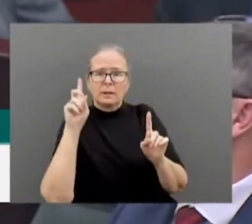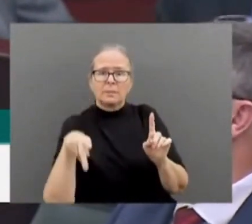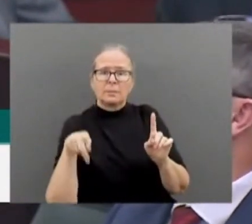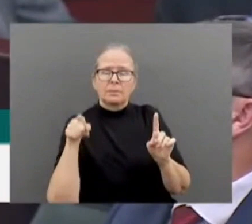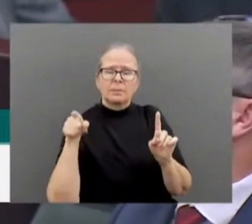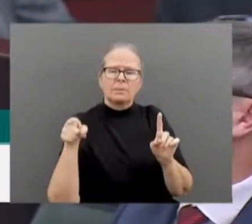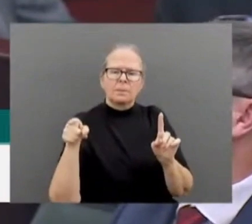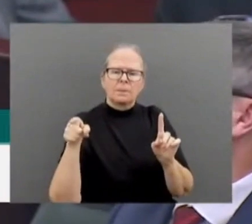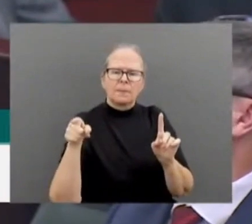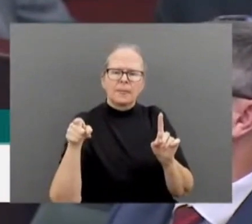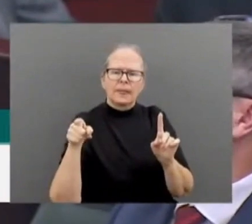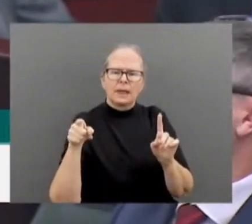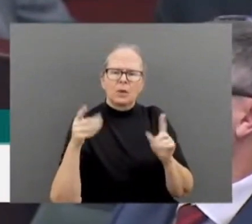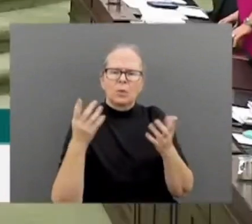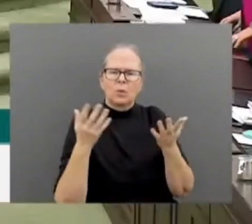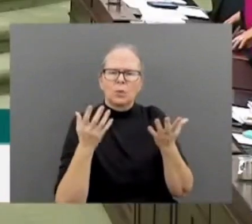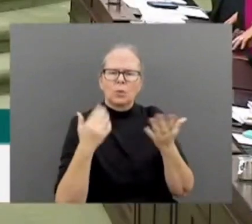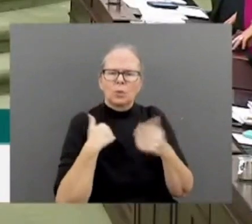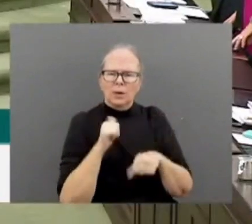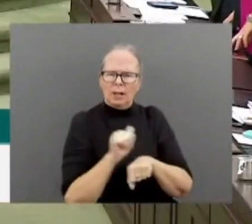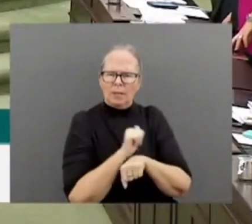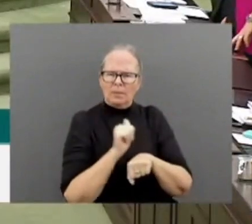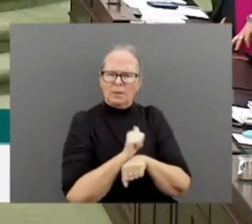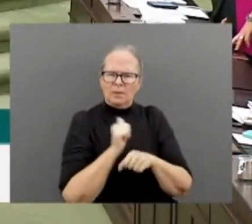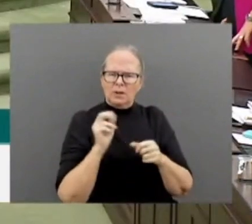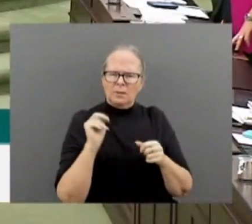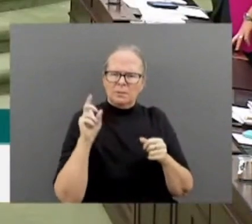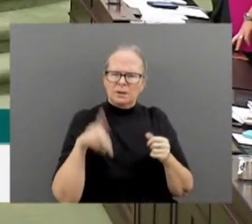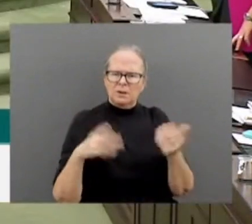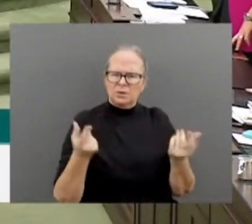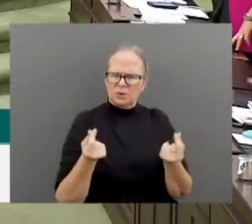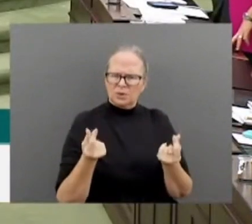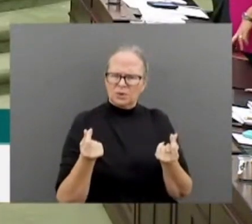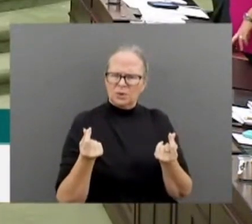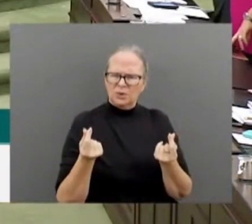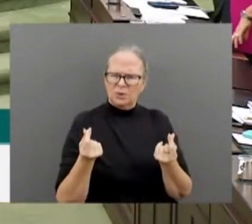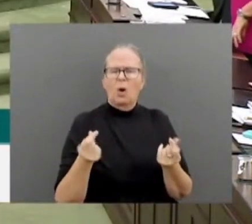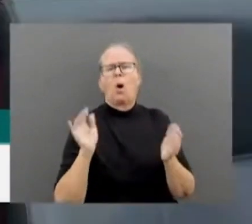not going to take any... The Honourable Member for Banff-Kananaskis.